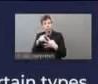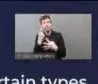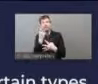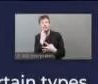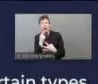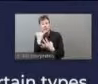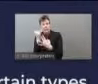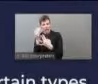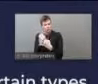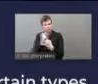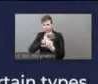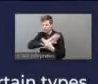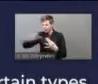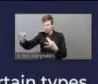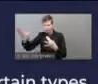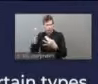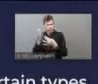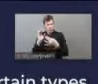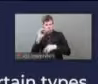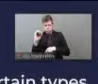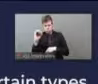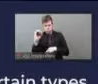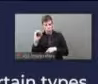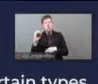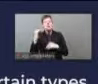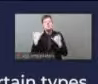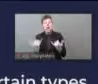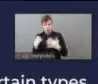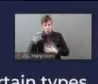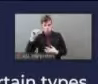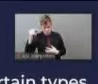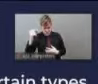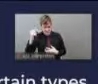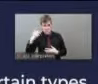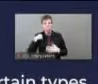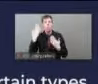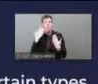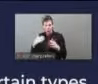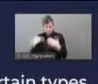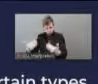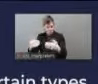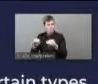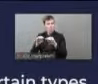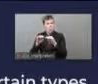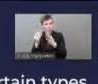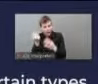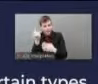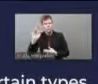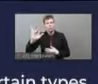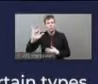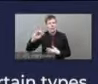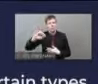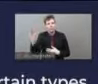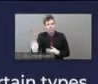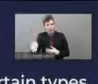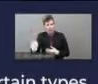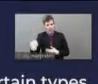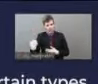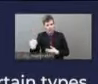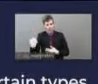green, 25% outdoor. The moment you get to turquoise, 75% outdoor